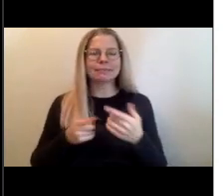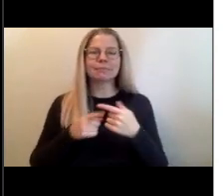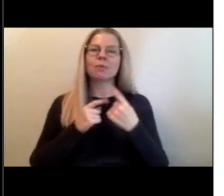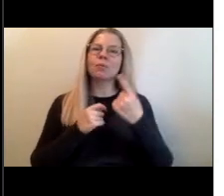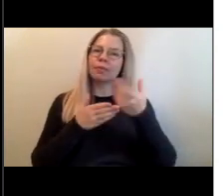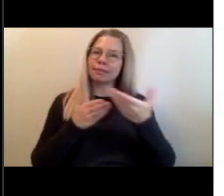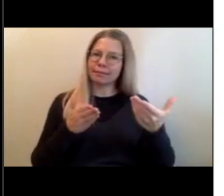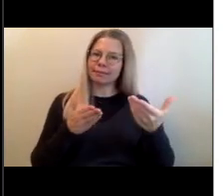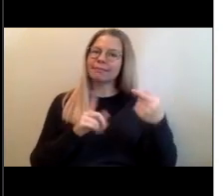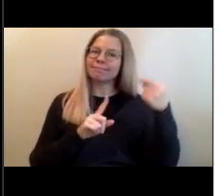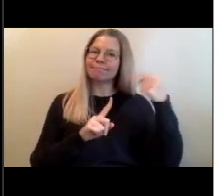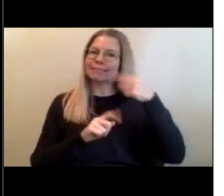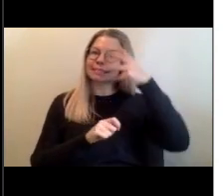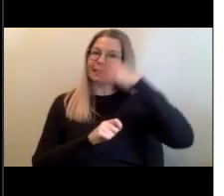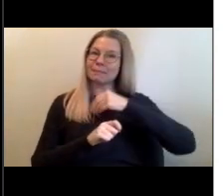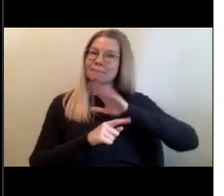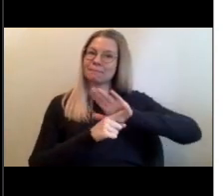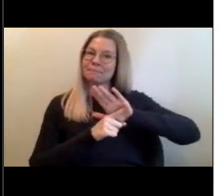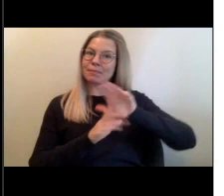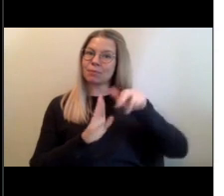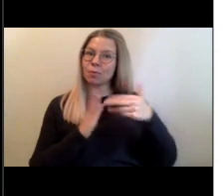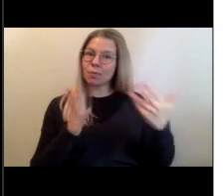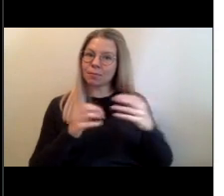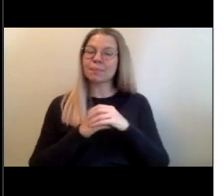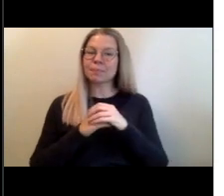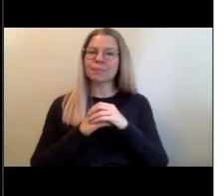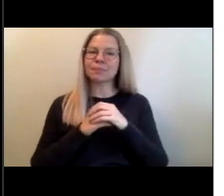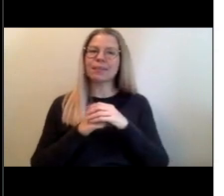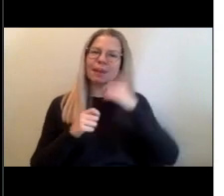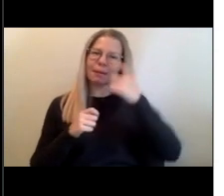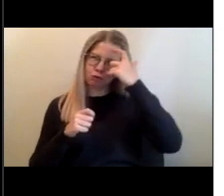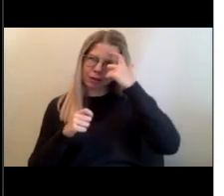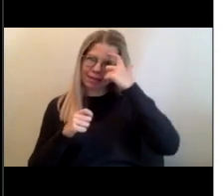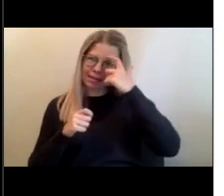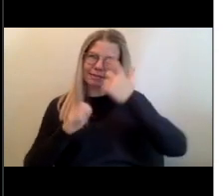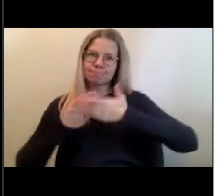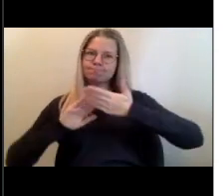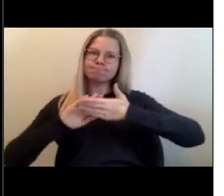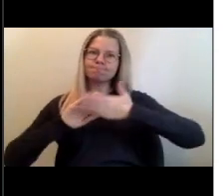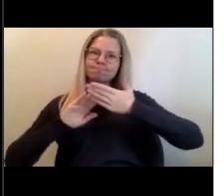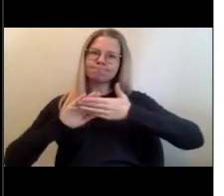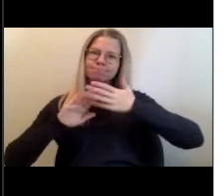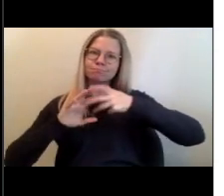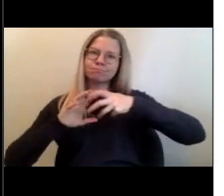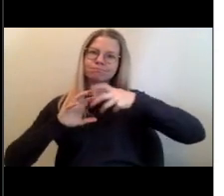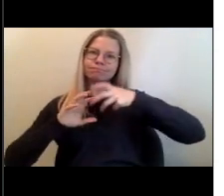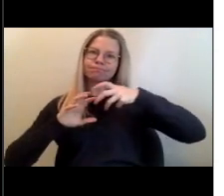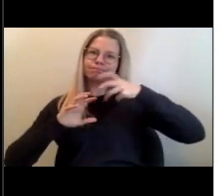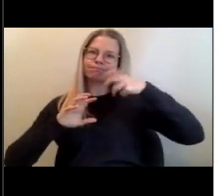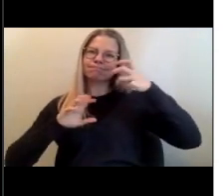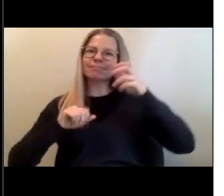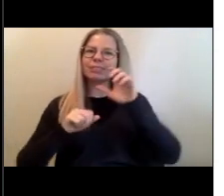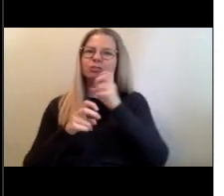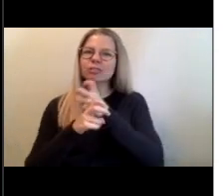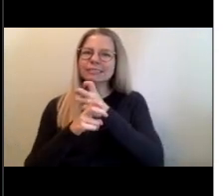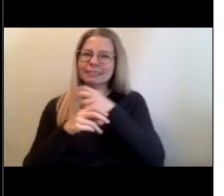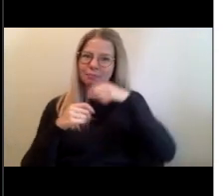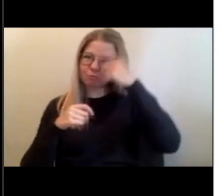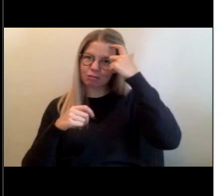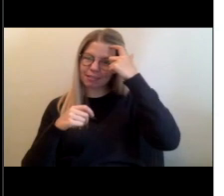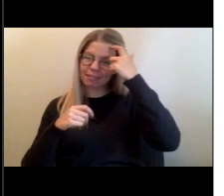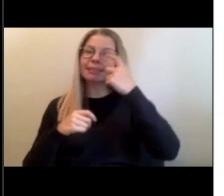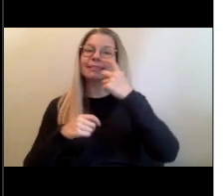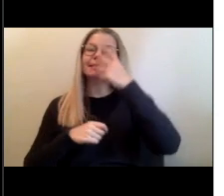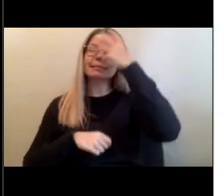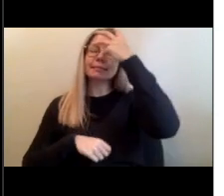does is that it washes away that toxicity that builds up in the brain. Now, as long as you get